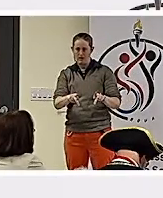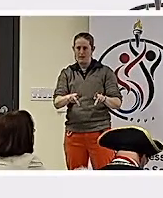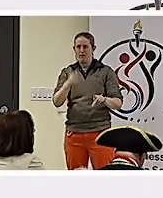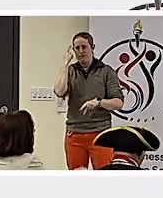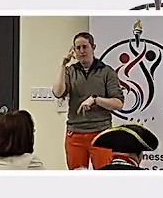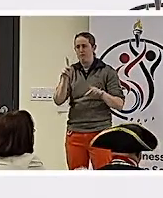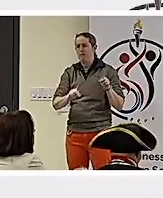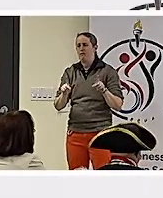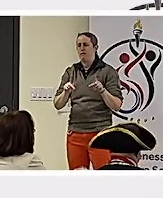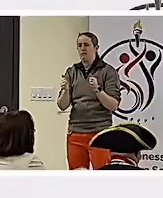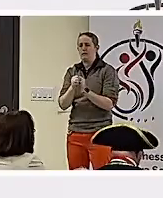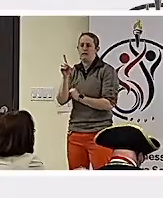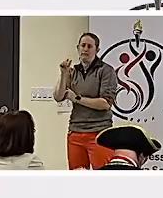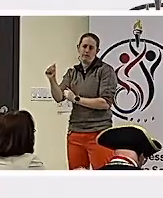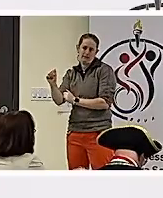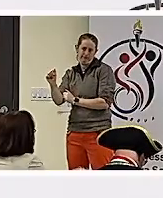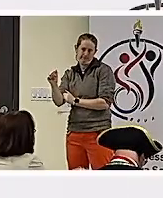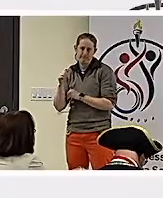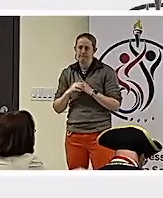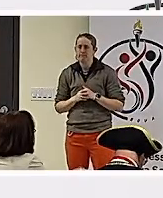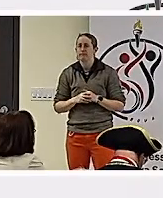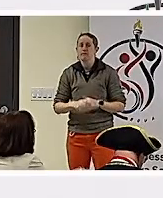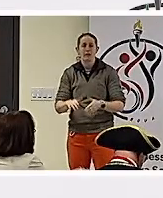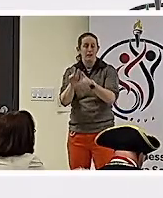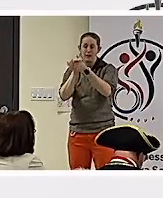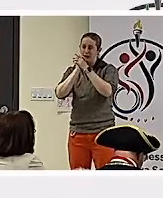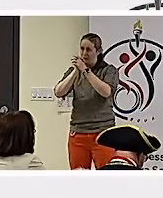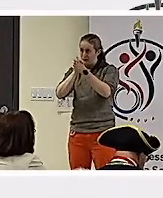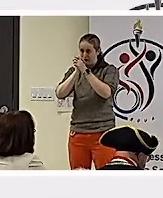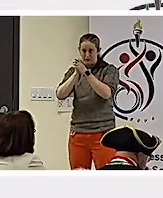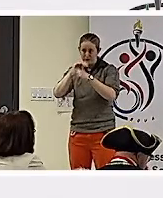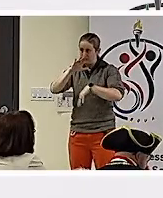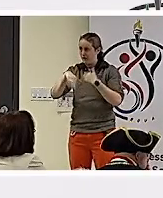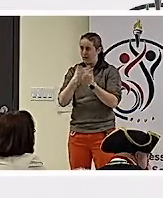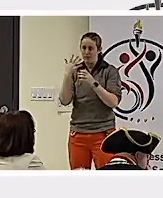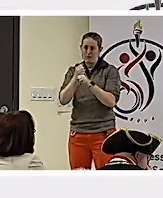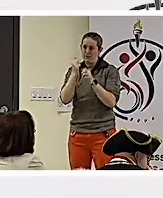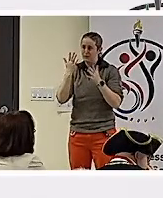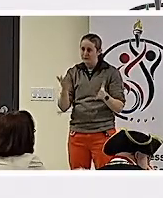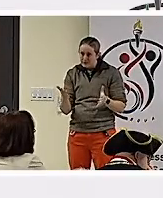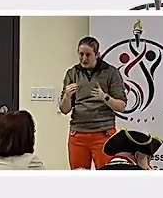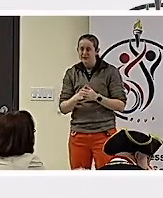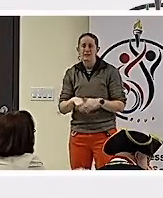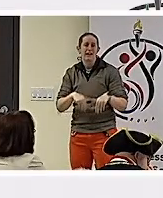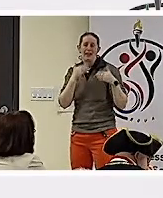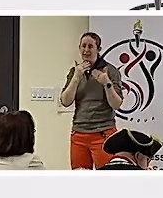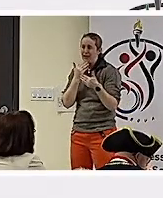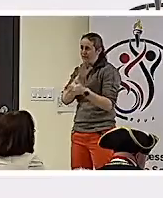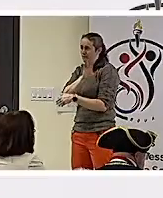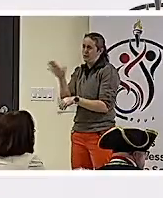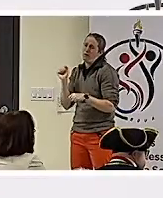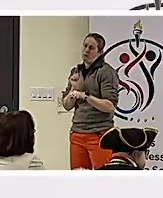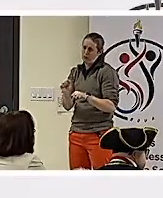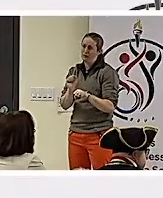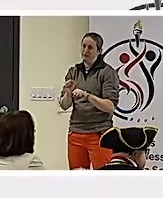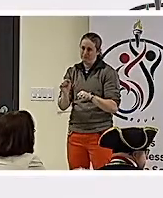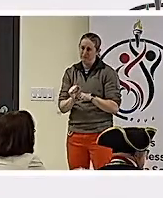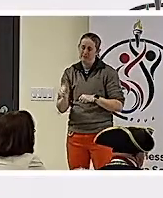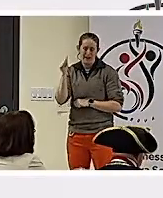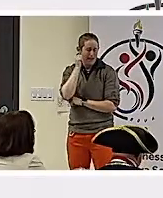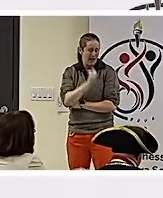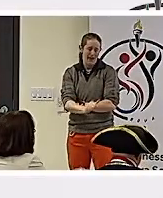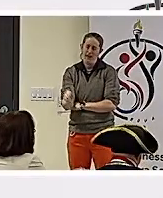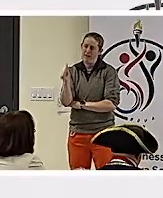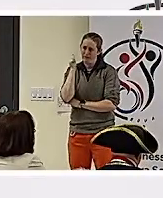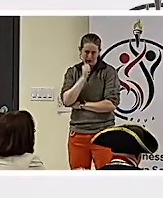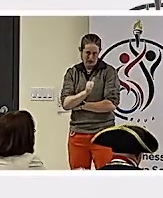their communities. Congratulations to all of the award recipients, and thank you for what you do every day. For